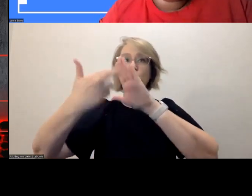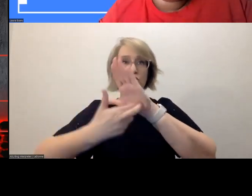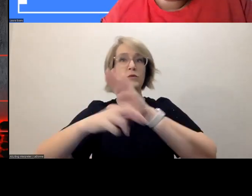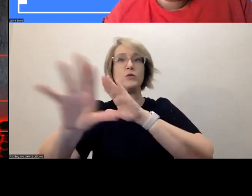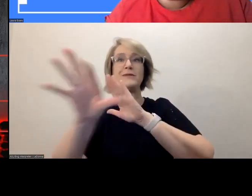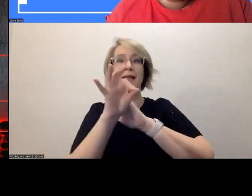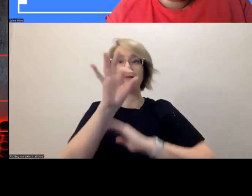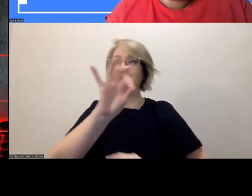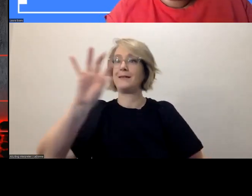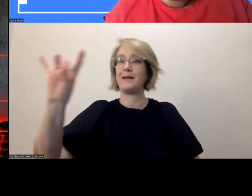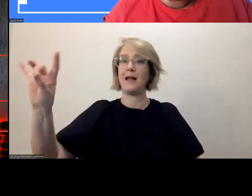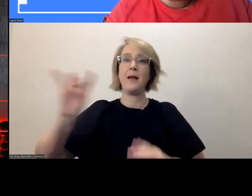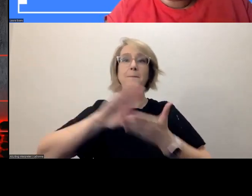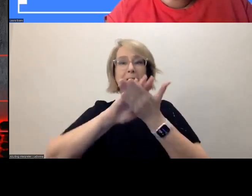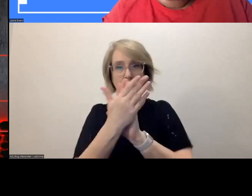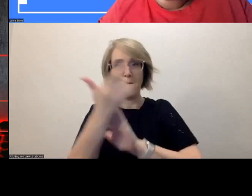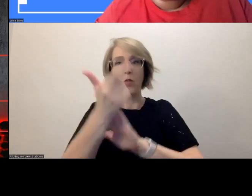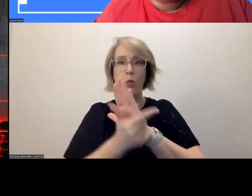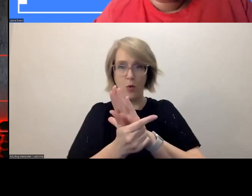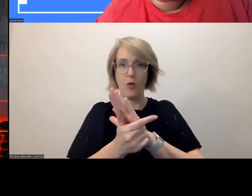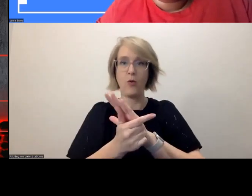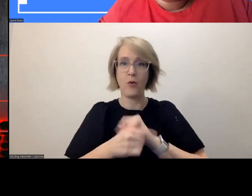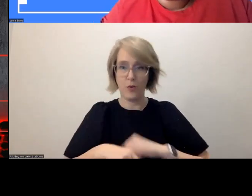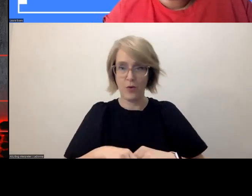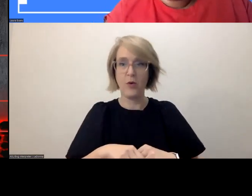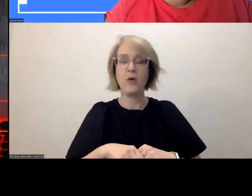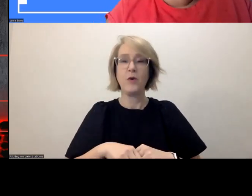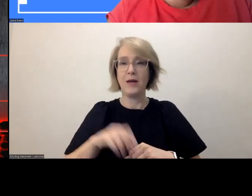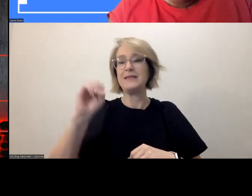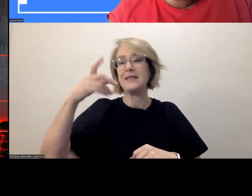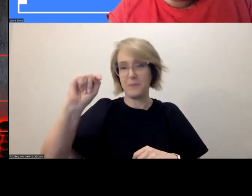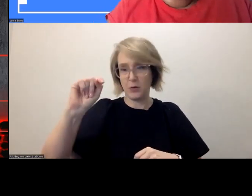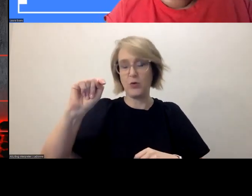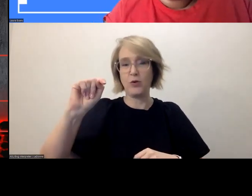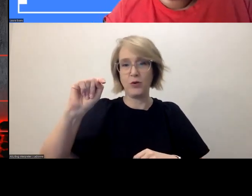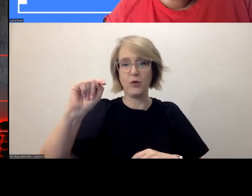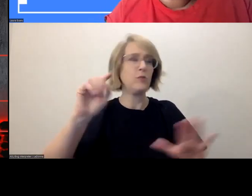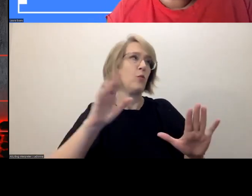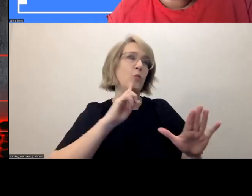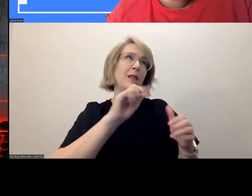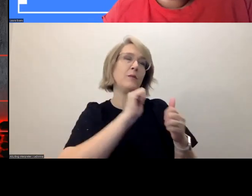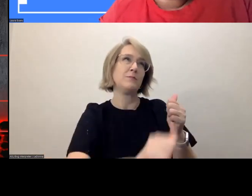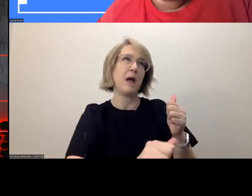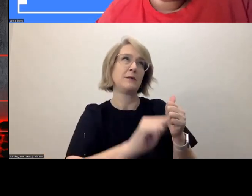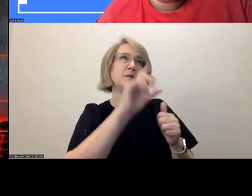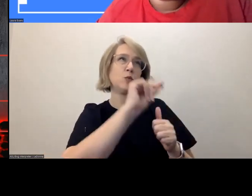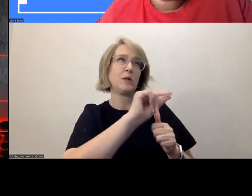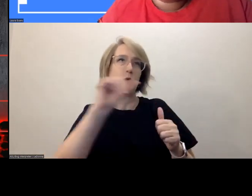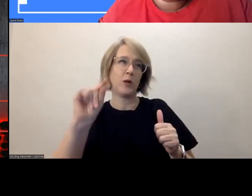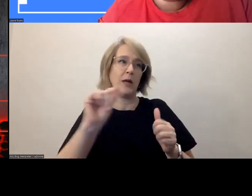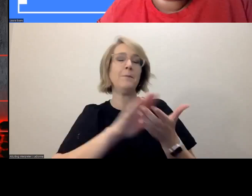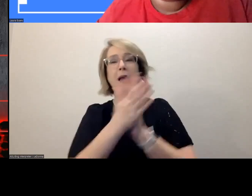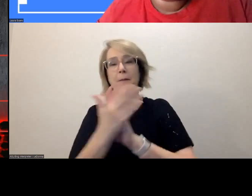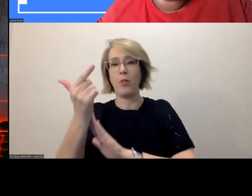as the number, became law in Suicide Prevention Month in September. Well, it was passed Congress September 2020, became